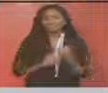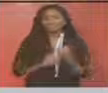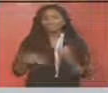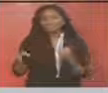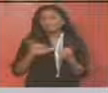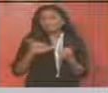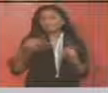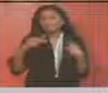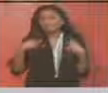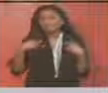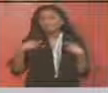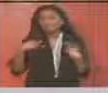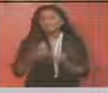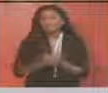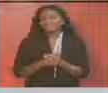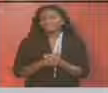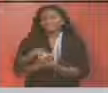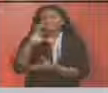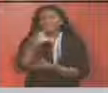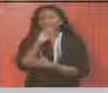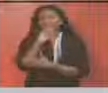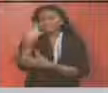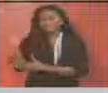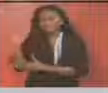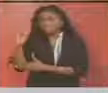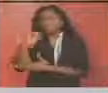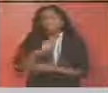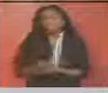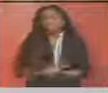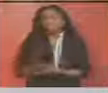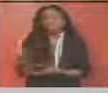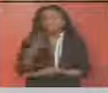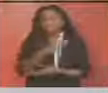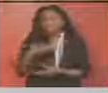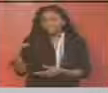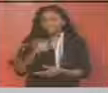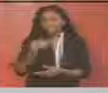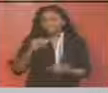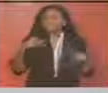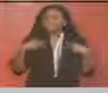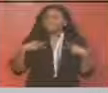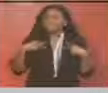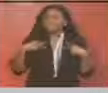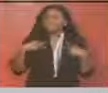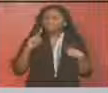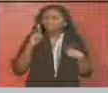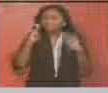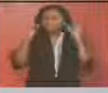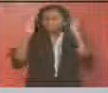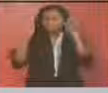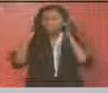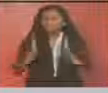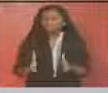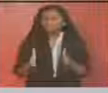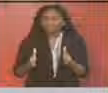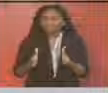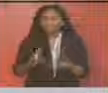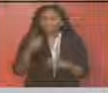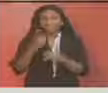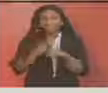of Health, Dr. Roshan Parashram, Chief Medical Officer, and Professor Christine Carrington, Professor